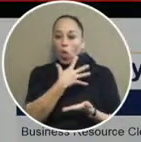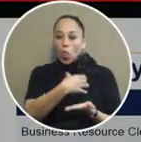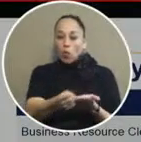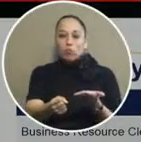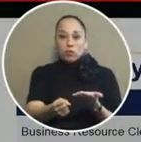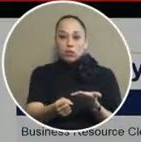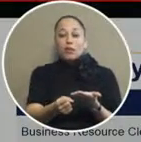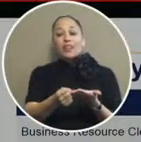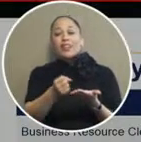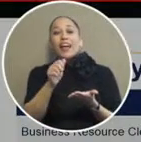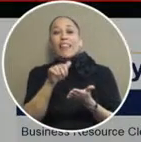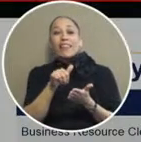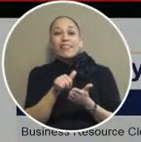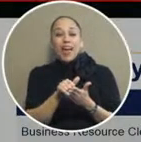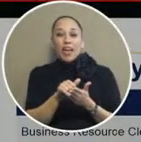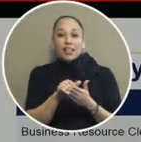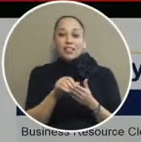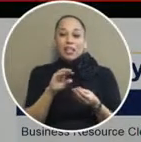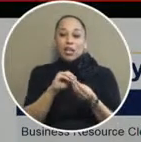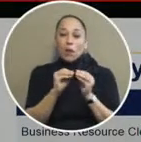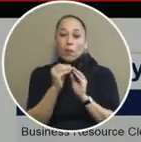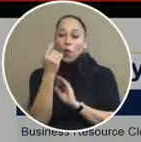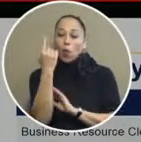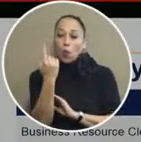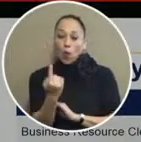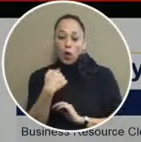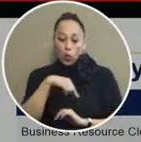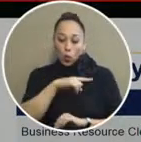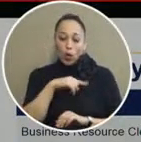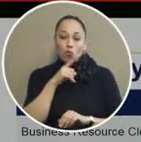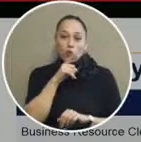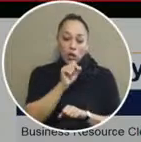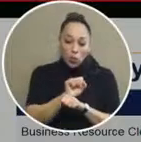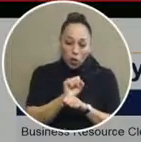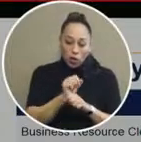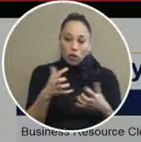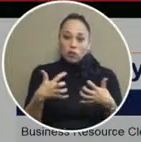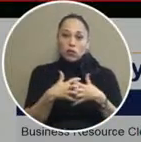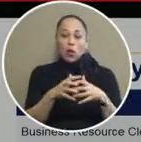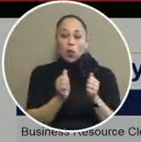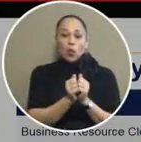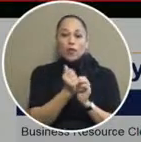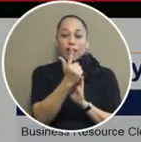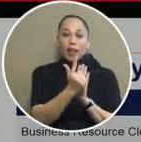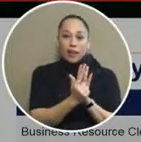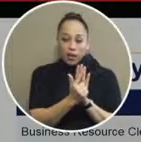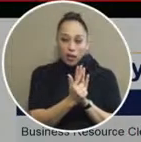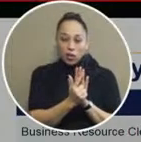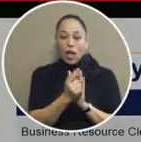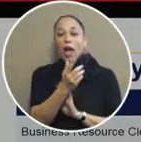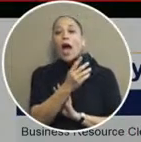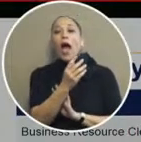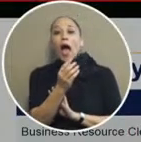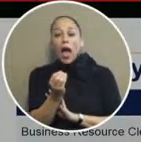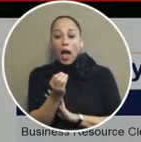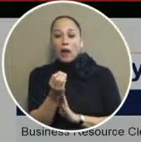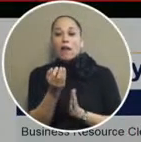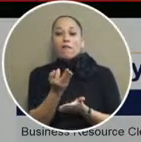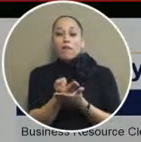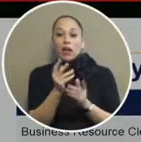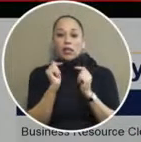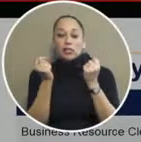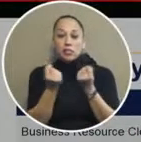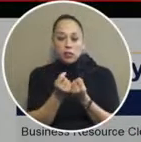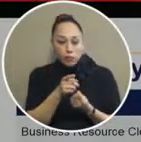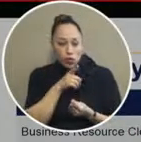exhausted. So that's item number one that we're really working in conjunction with our legal and with our finance team